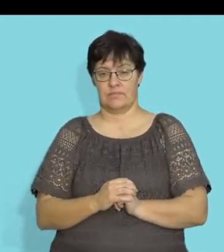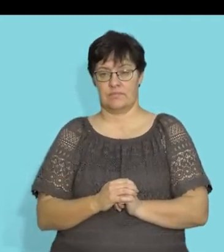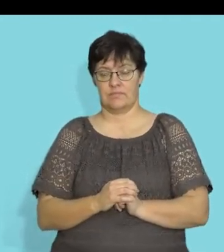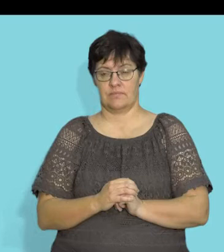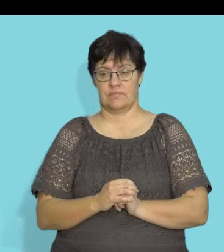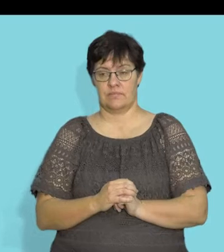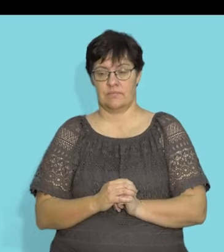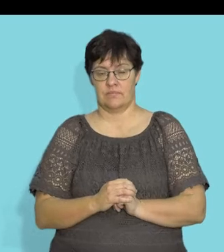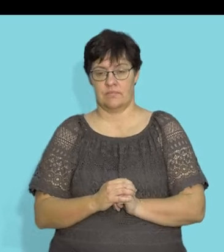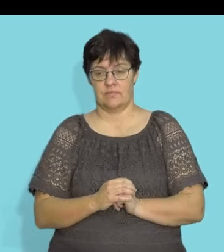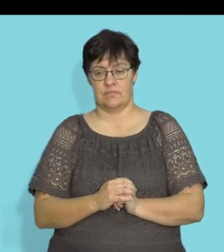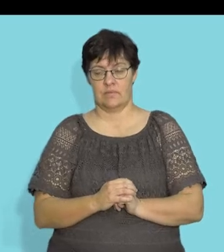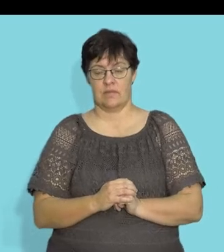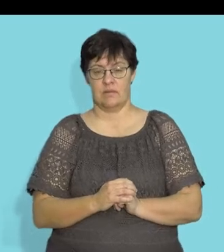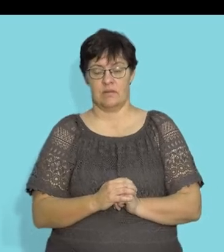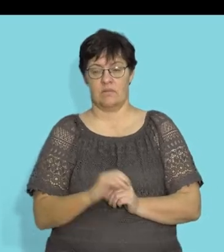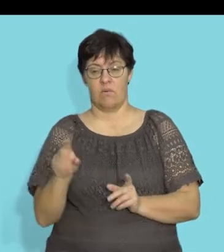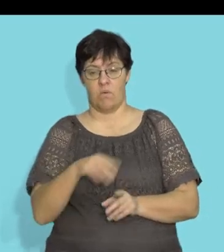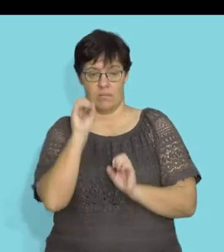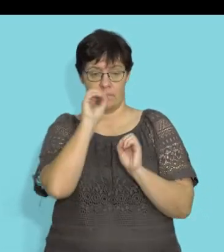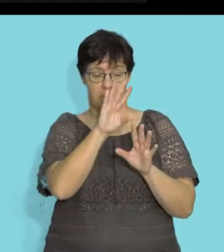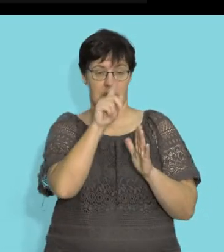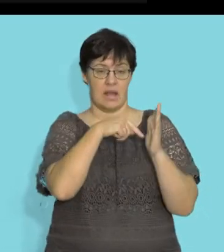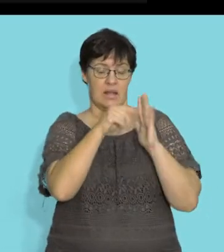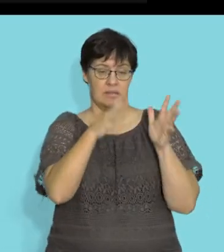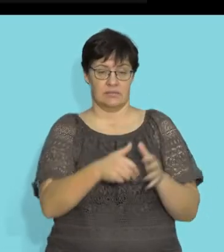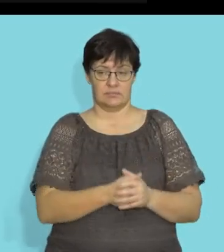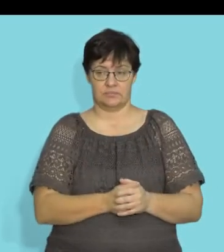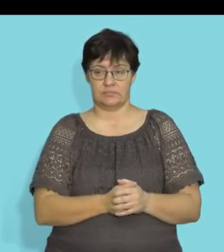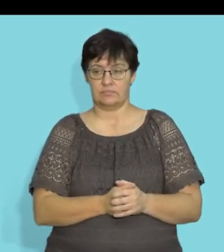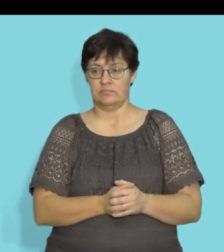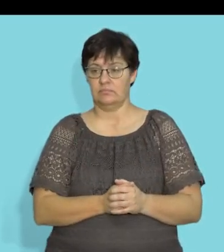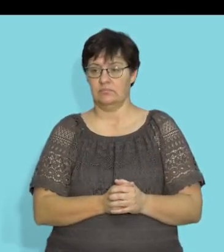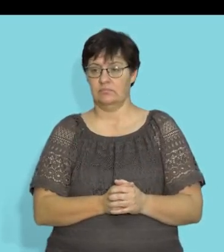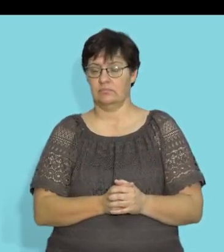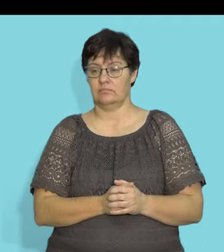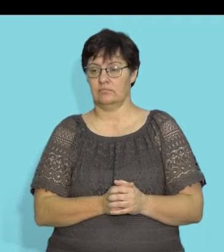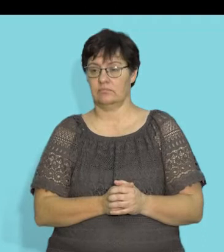-1/3. We're now going to substitute all of this into my calculator.